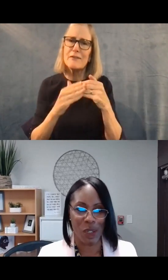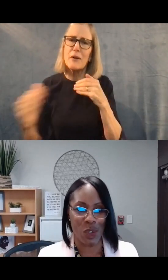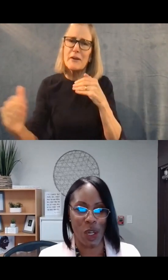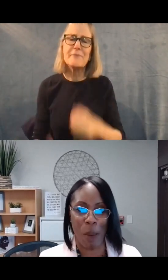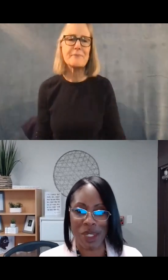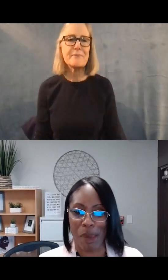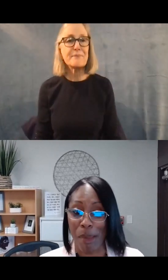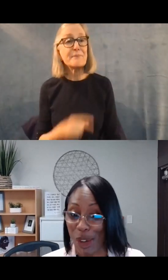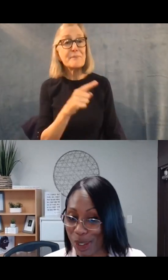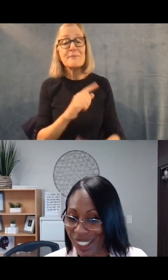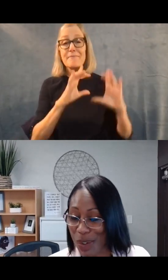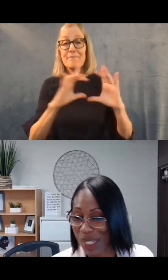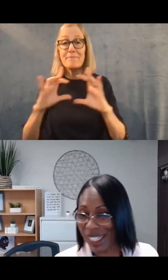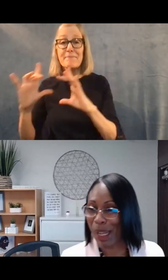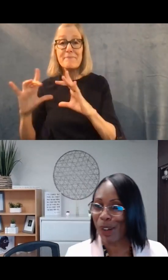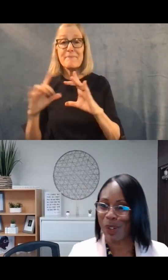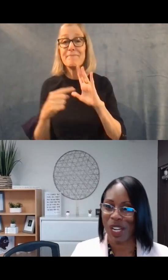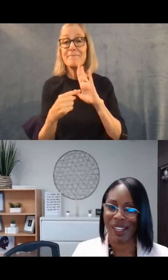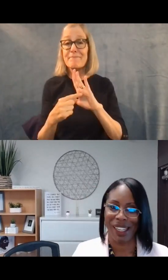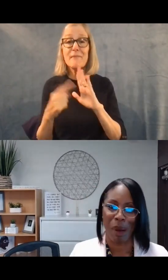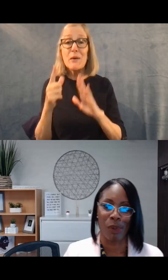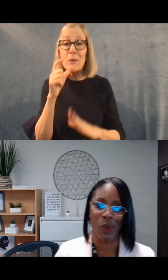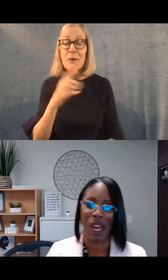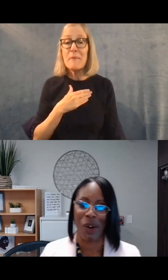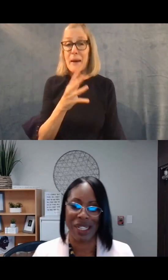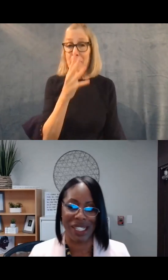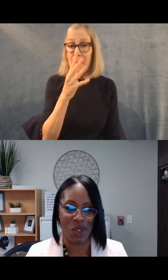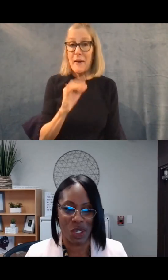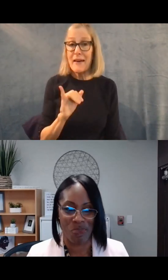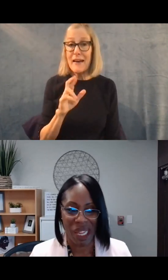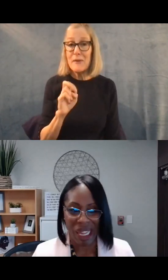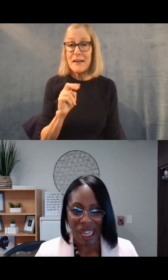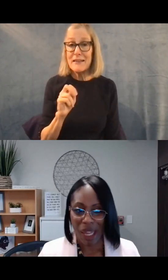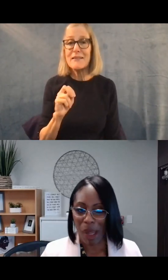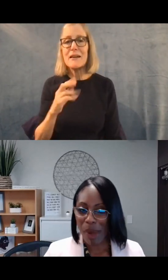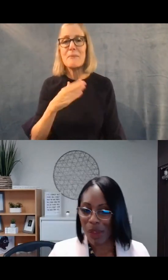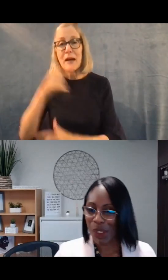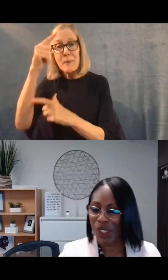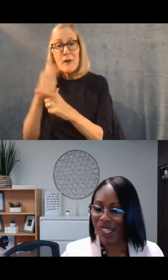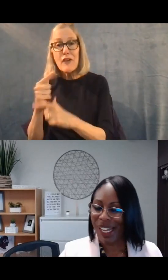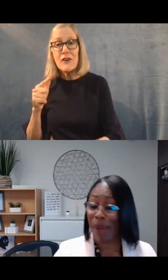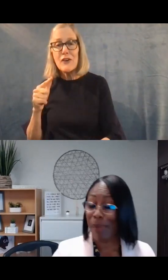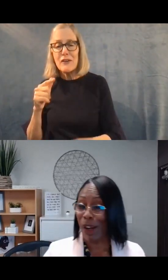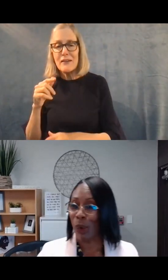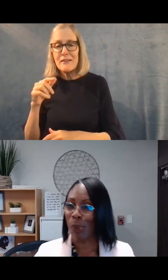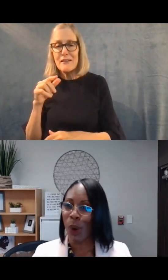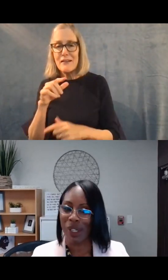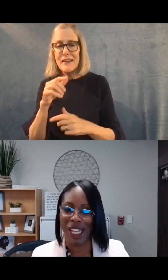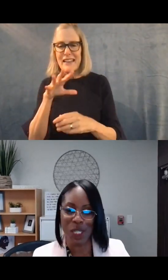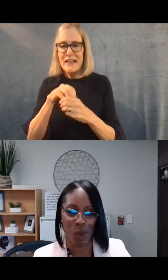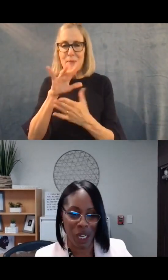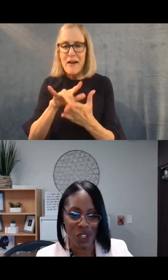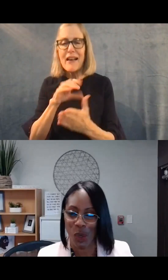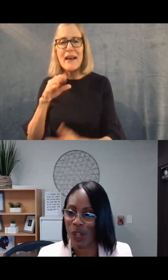These pictures here represent my mother, Irene, and my uncle Chuck, and then my brother and I are in the center. And my mother and my uncle were both